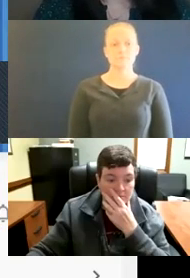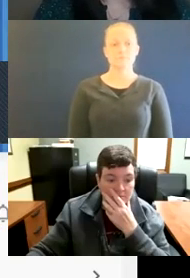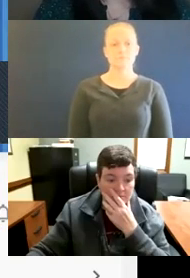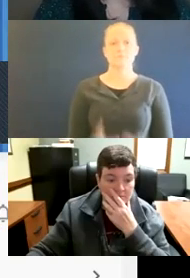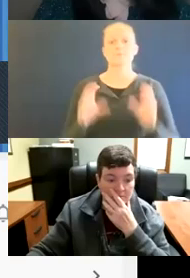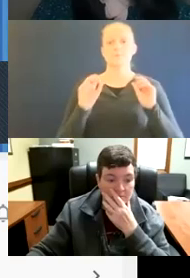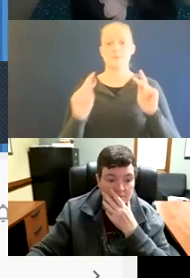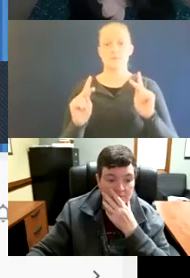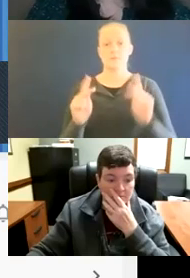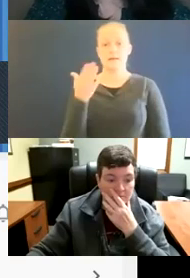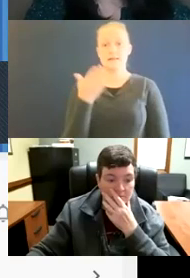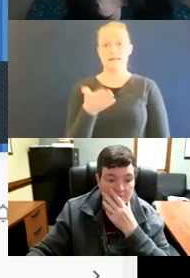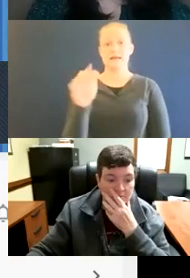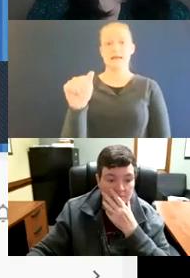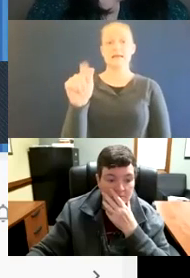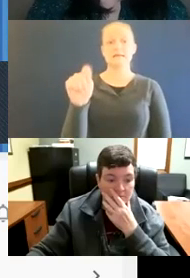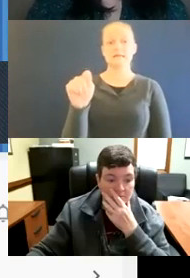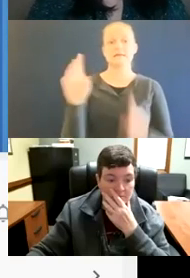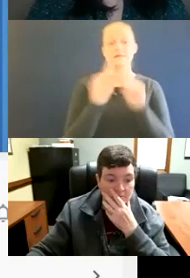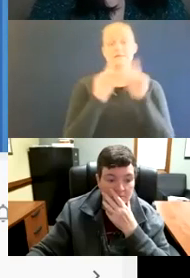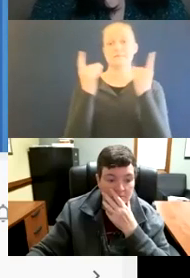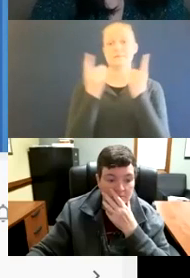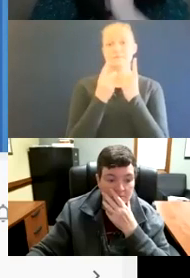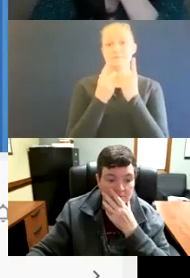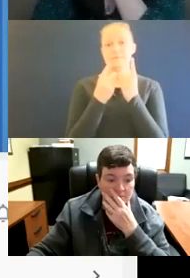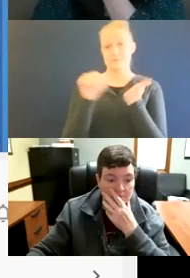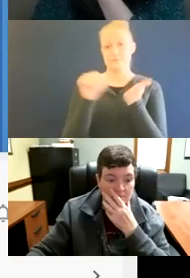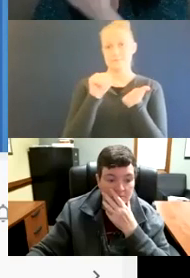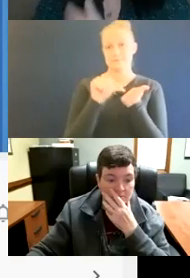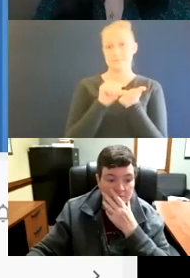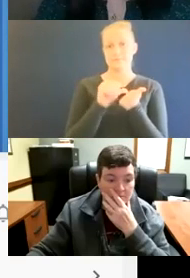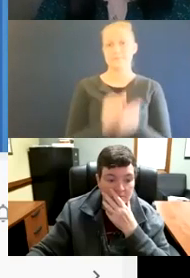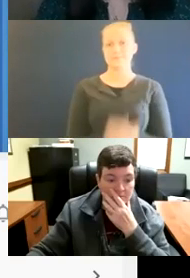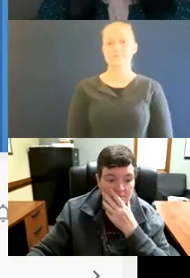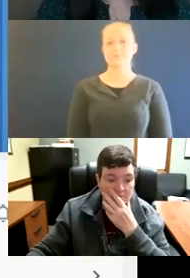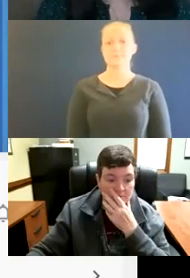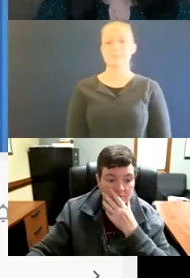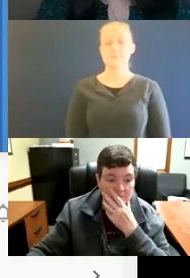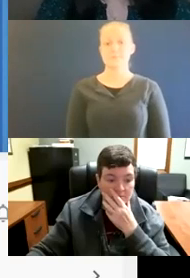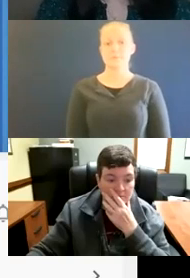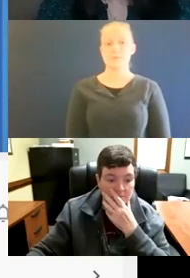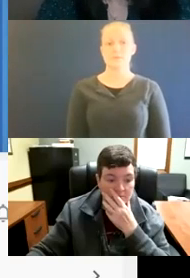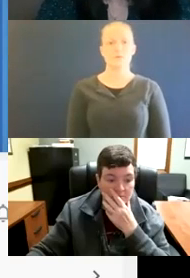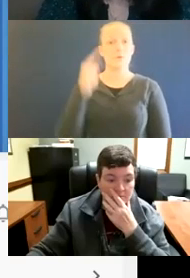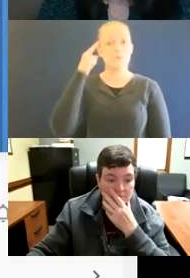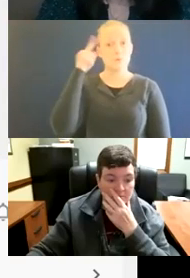Okay, so this is our AT department page, and it's open for you to